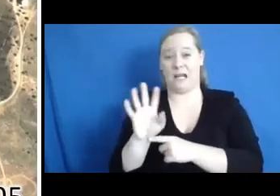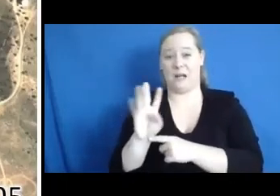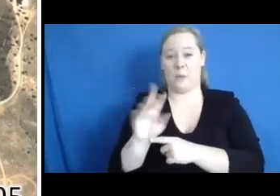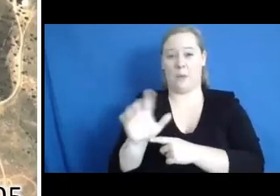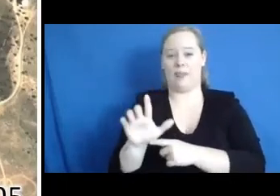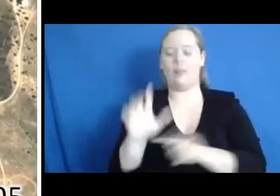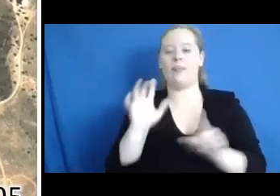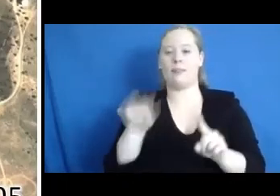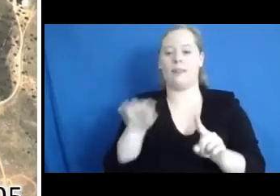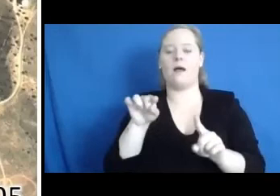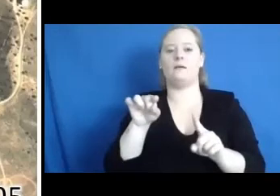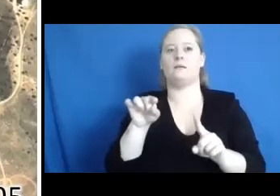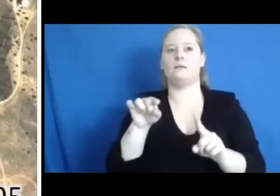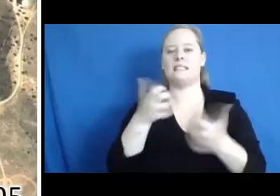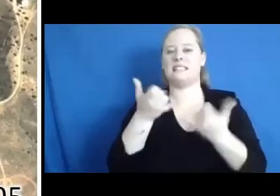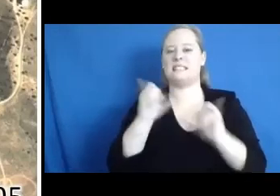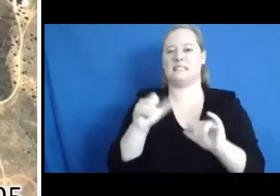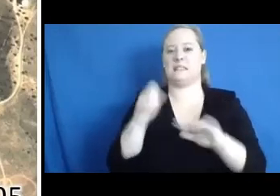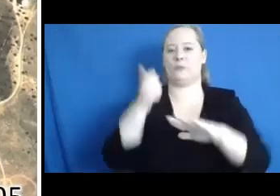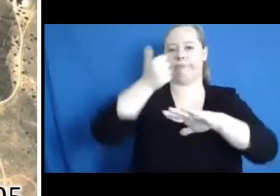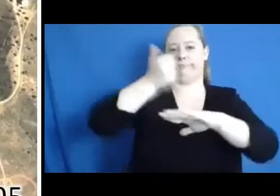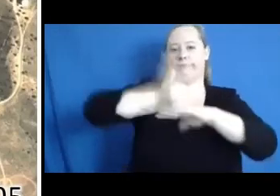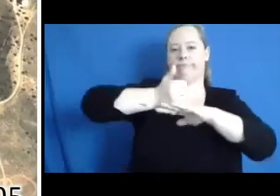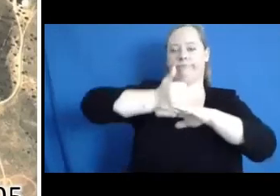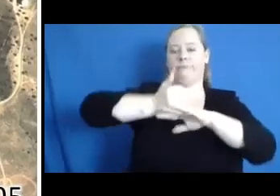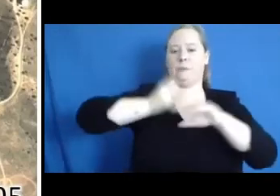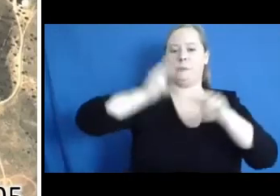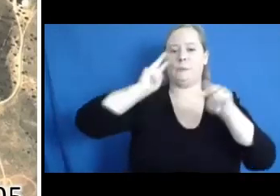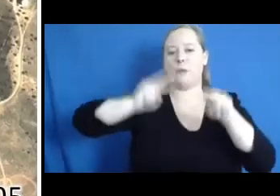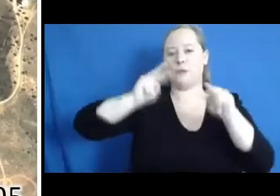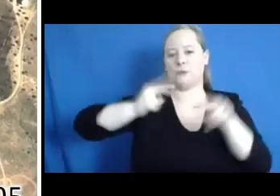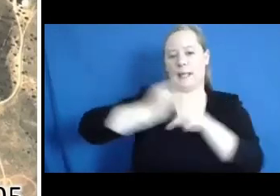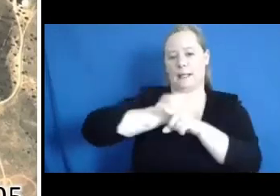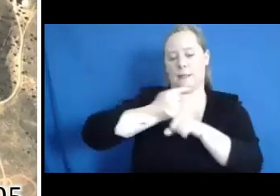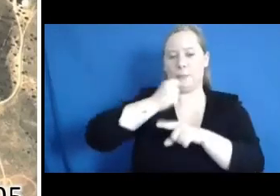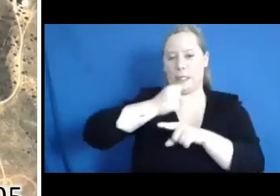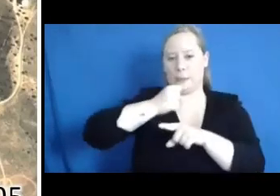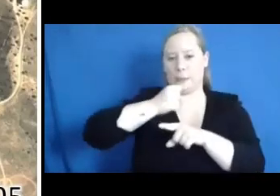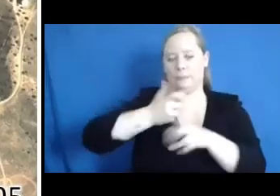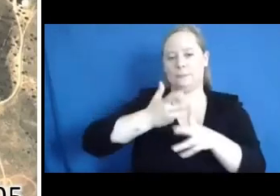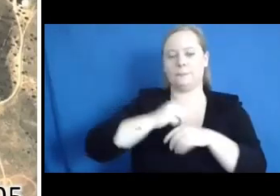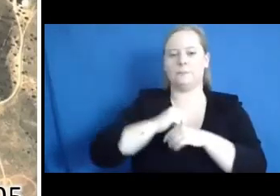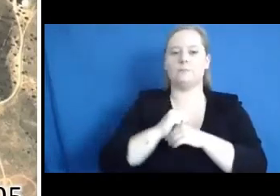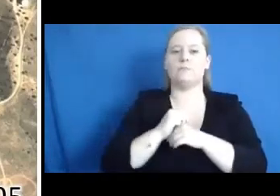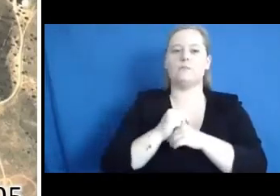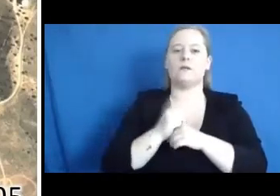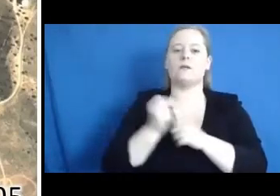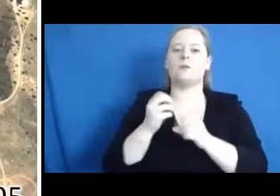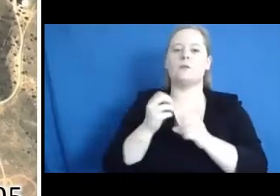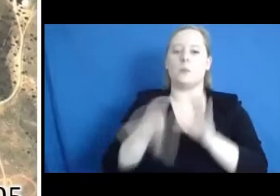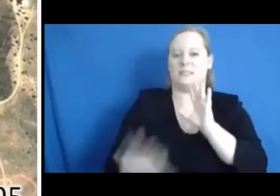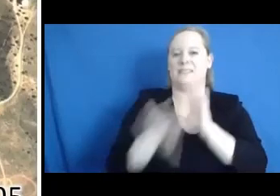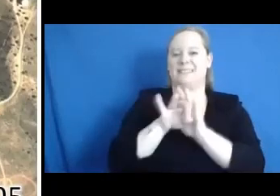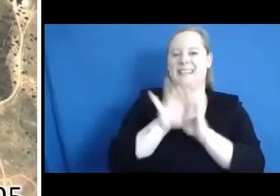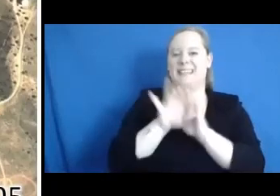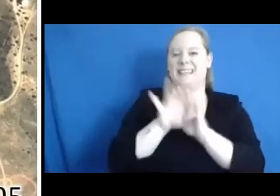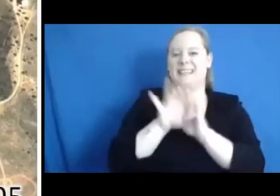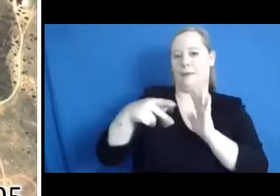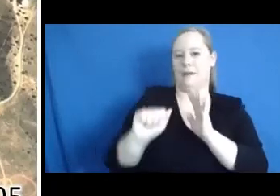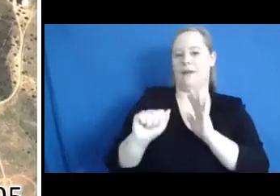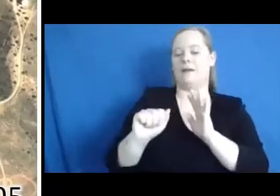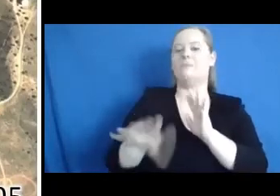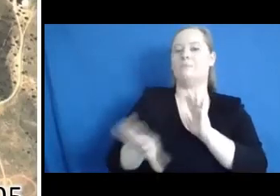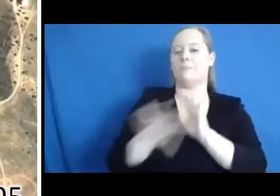that is still on the regular monitoring plan, and it was selected by the EPA's Record of Decision to be sort of